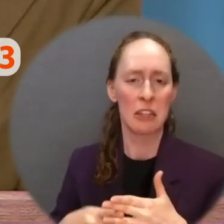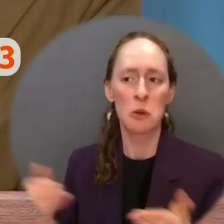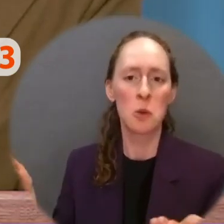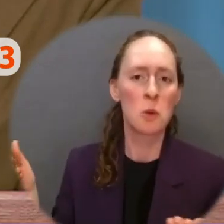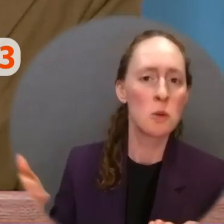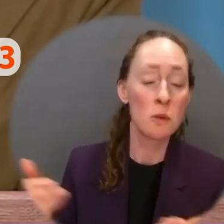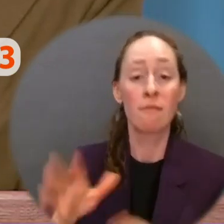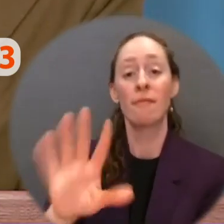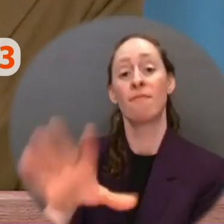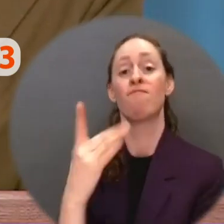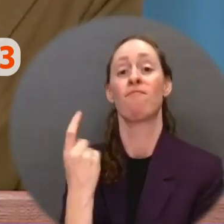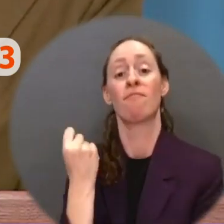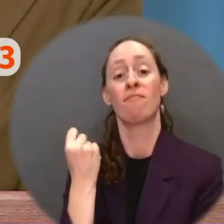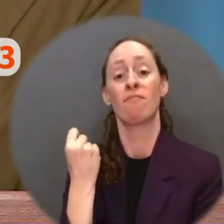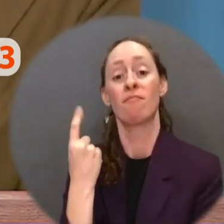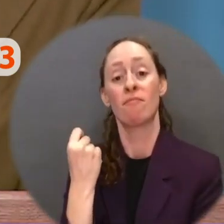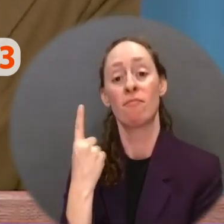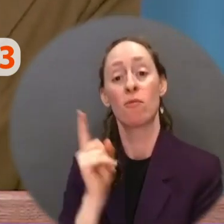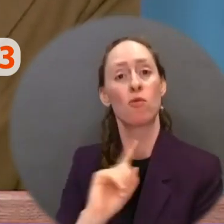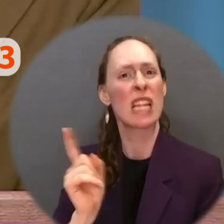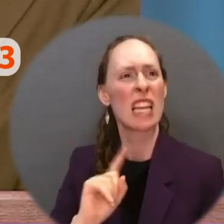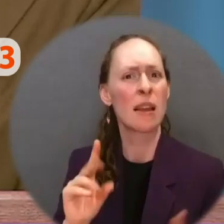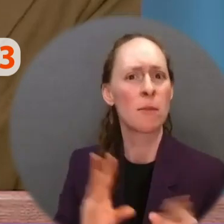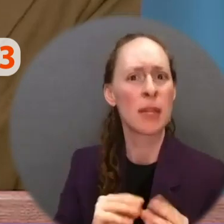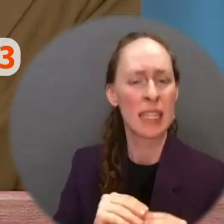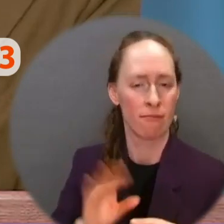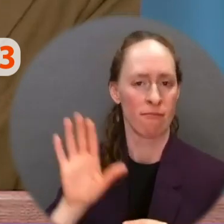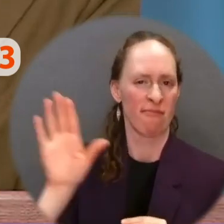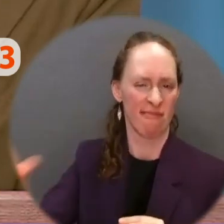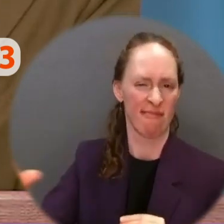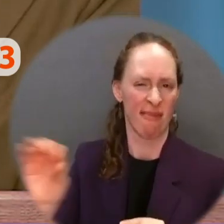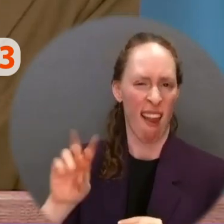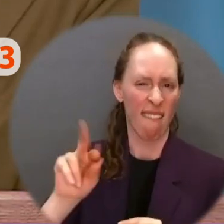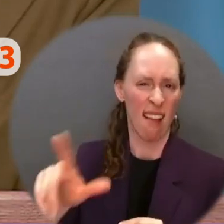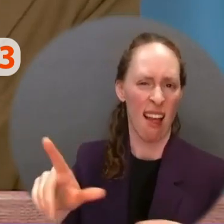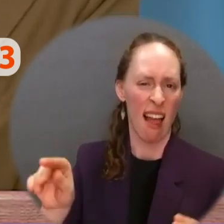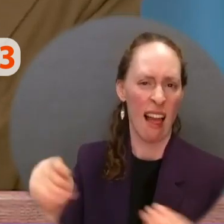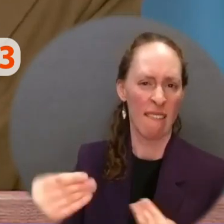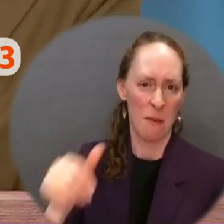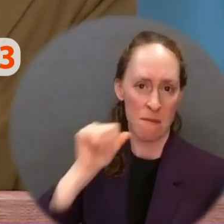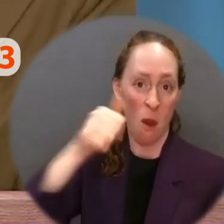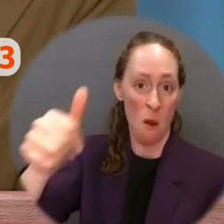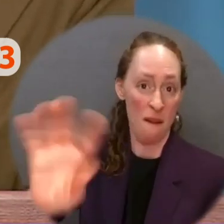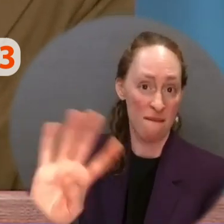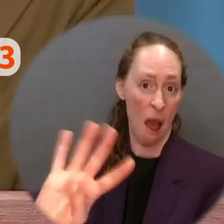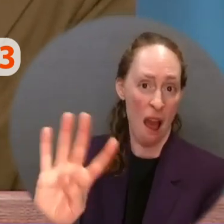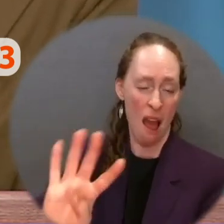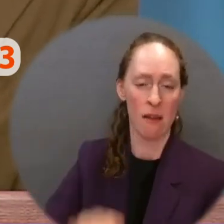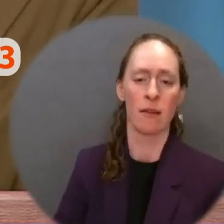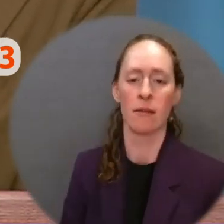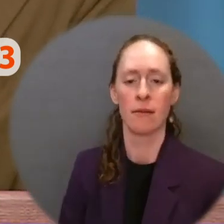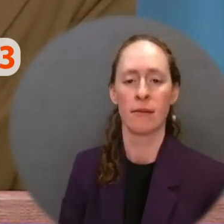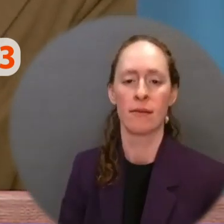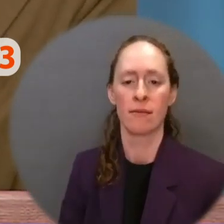that with all of you, and it'll be at 4 p.m. tomorrow. So you have that information of the when, where, what, and why.